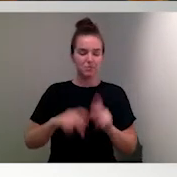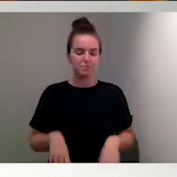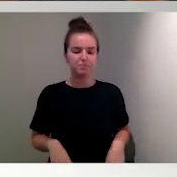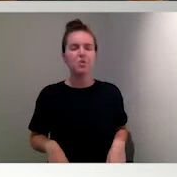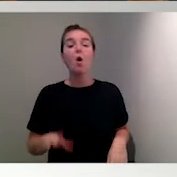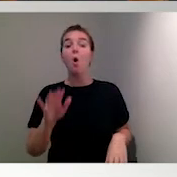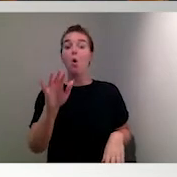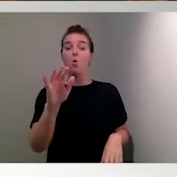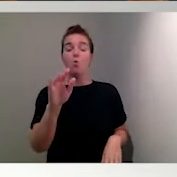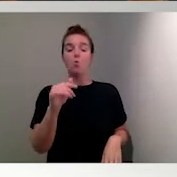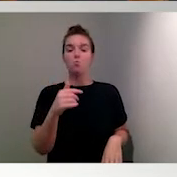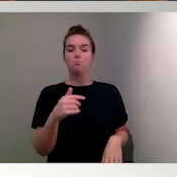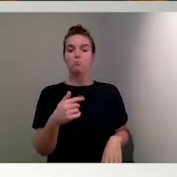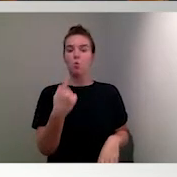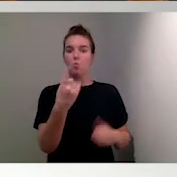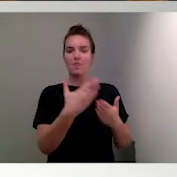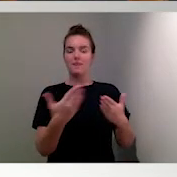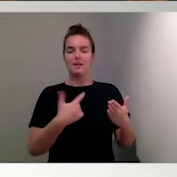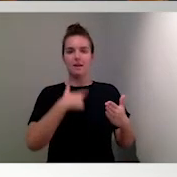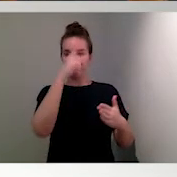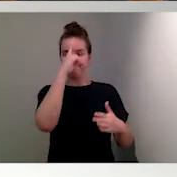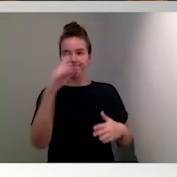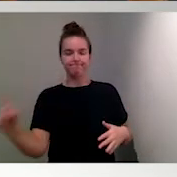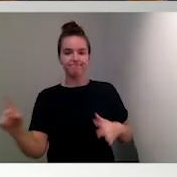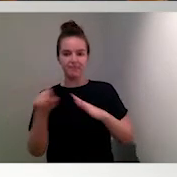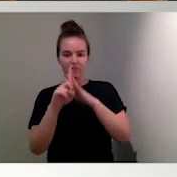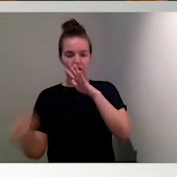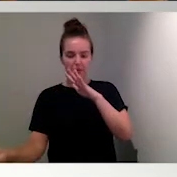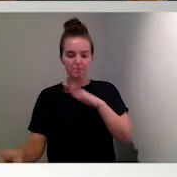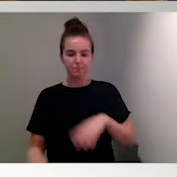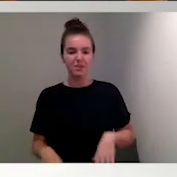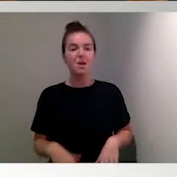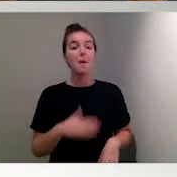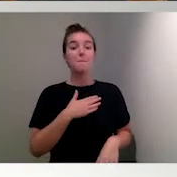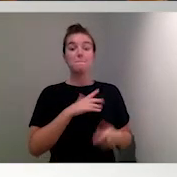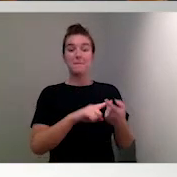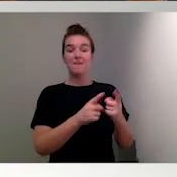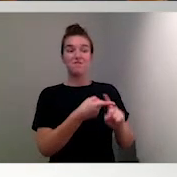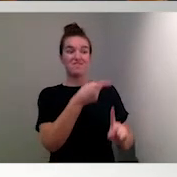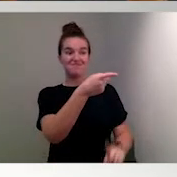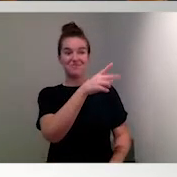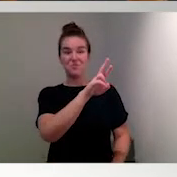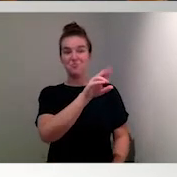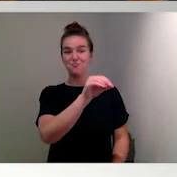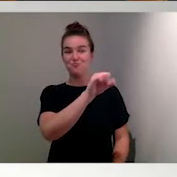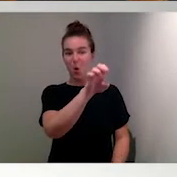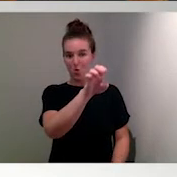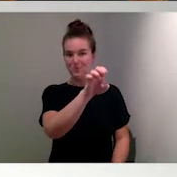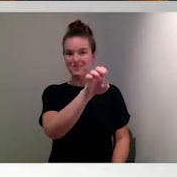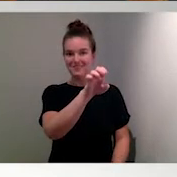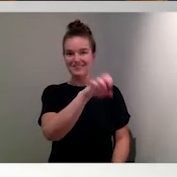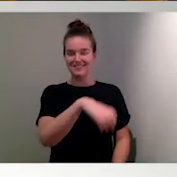cognitive disabilities. I'm going to call on my friend Rose over here. So.